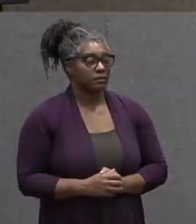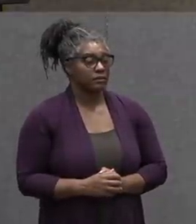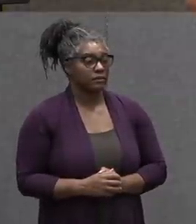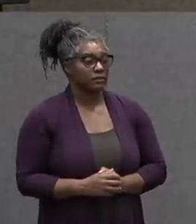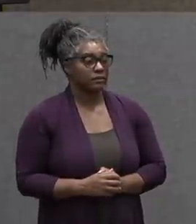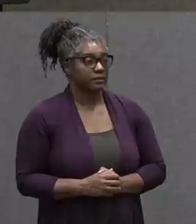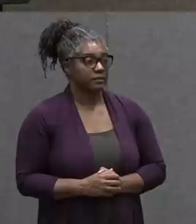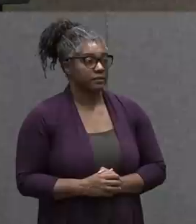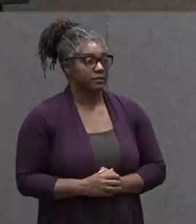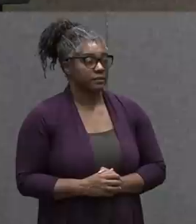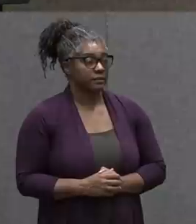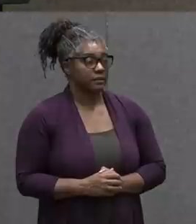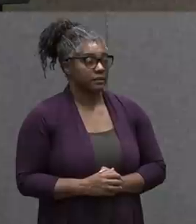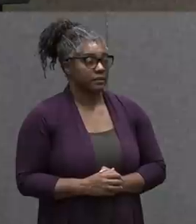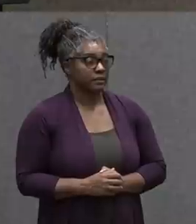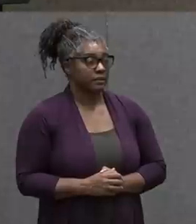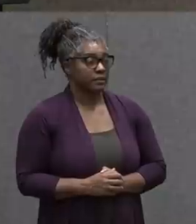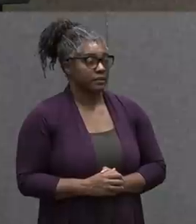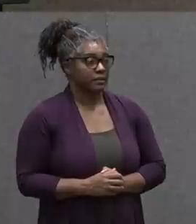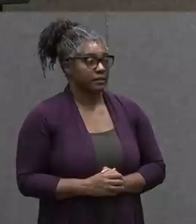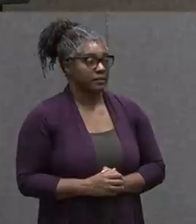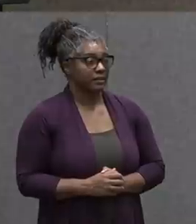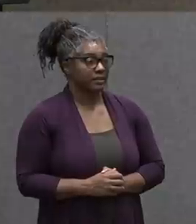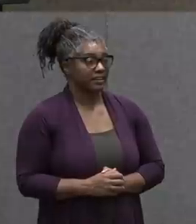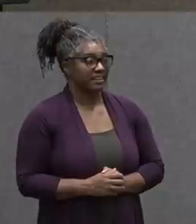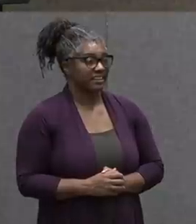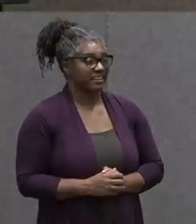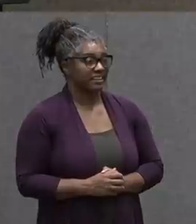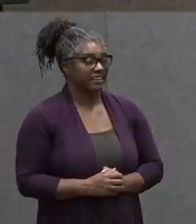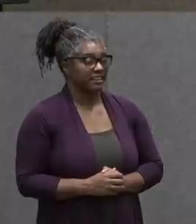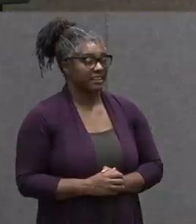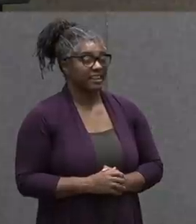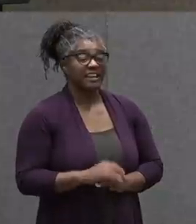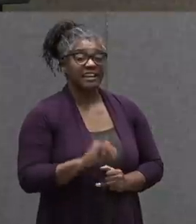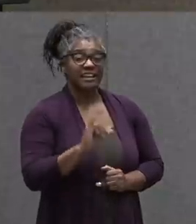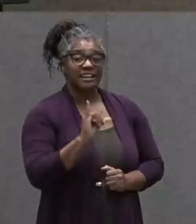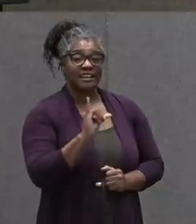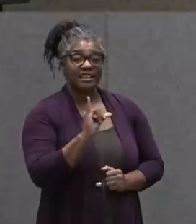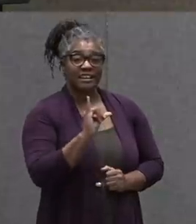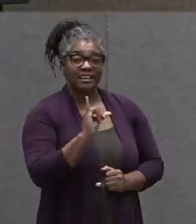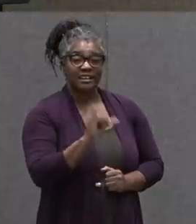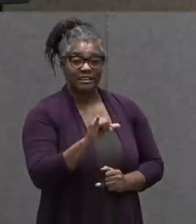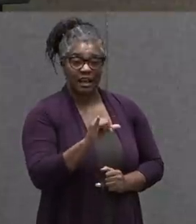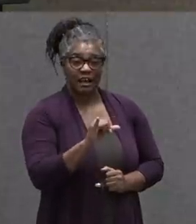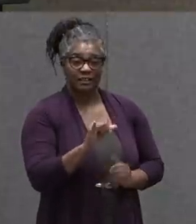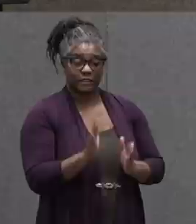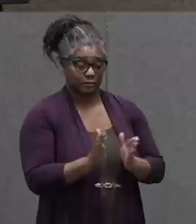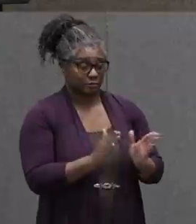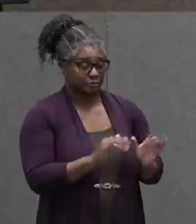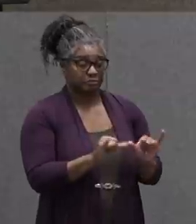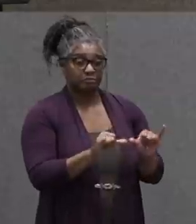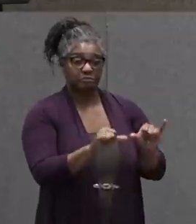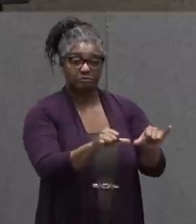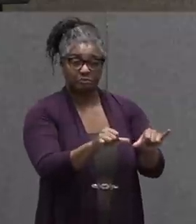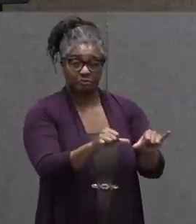So this is a spelling pattern for blends. Consonant, consonant, vowel,